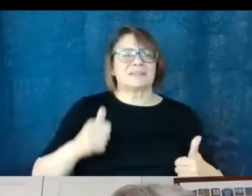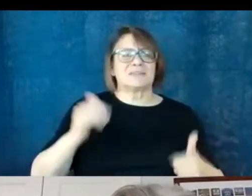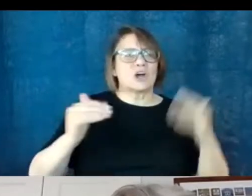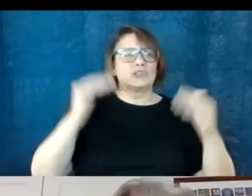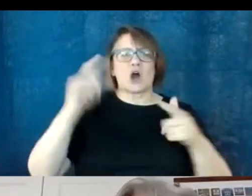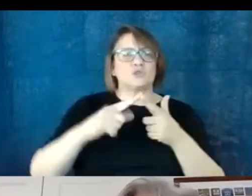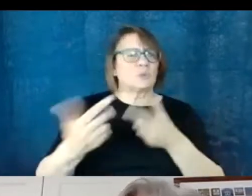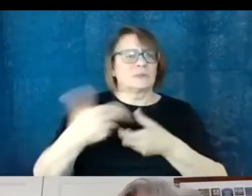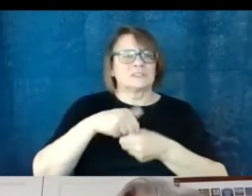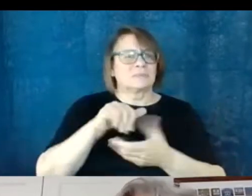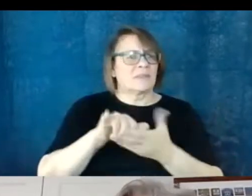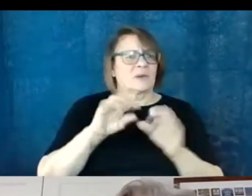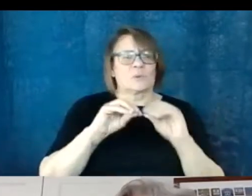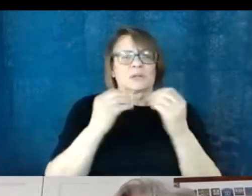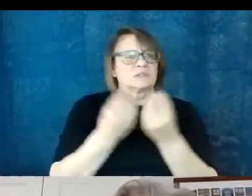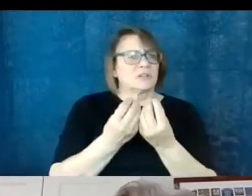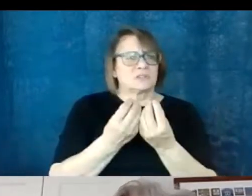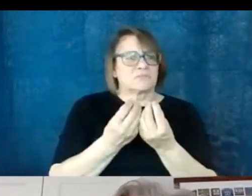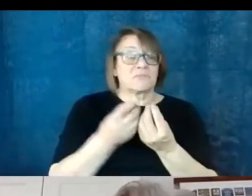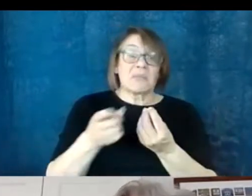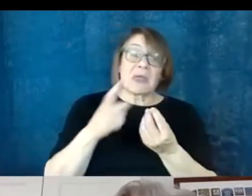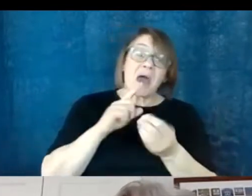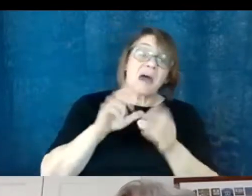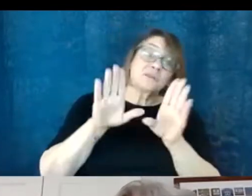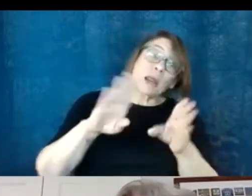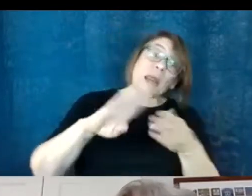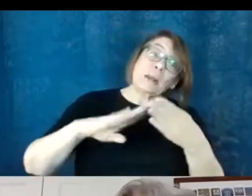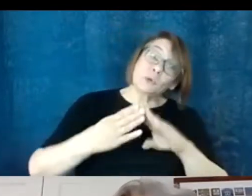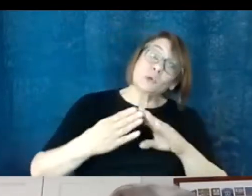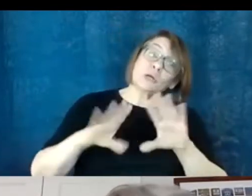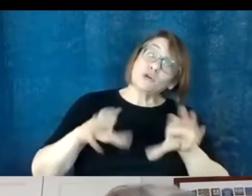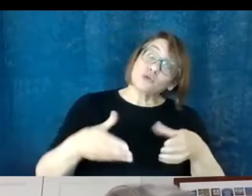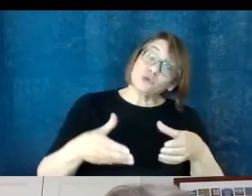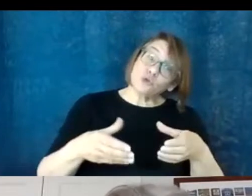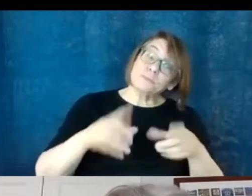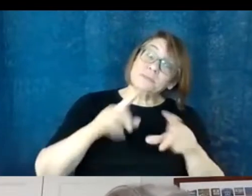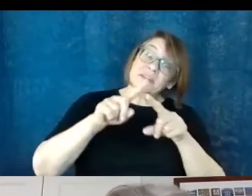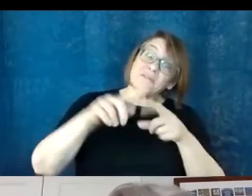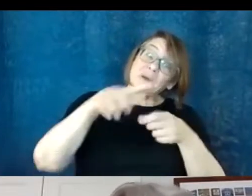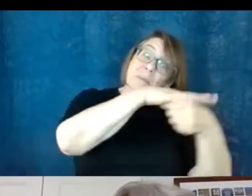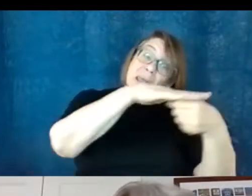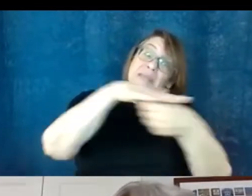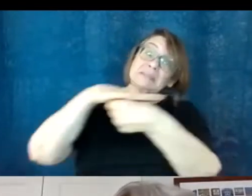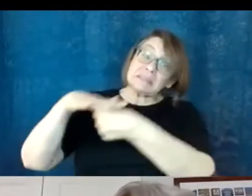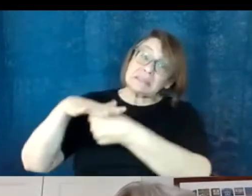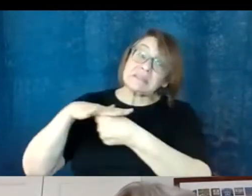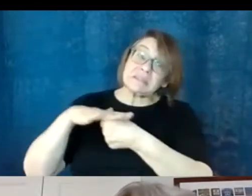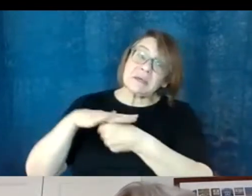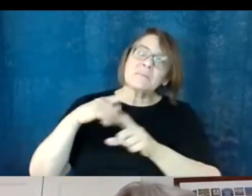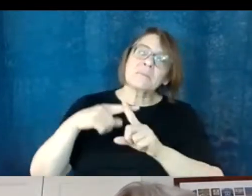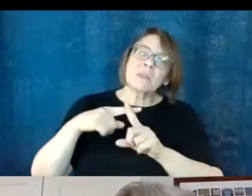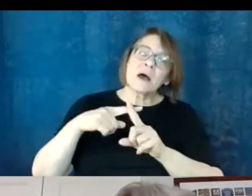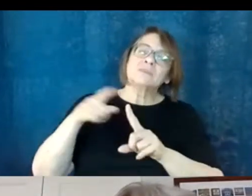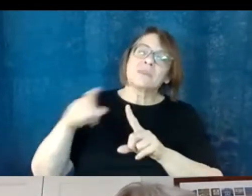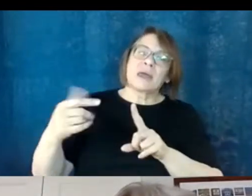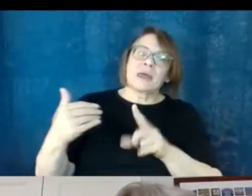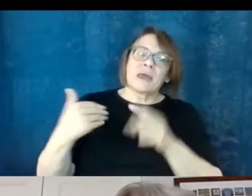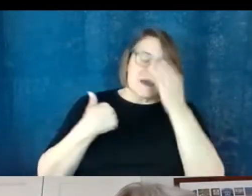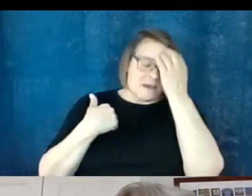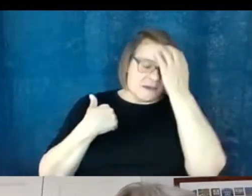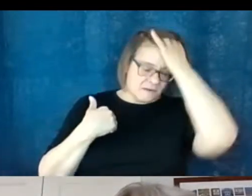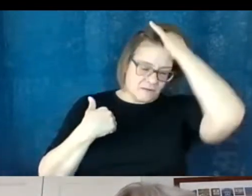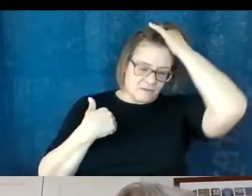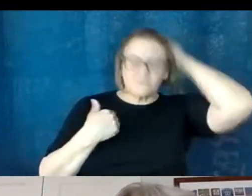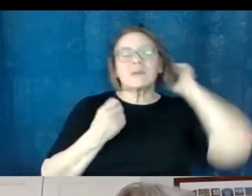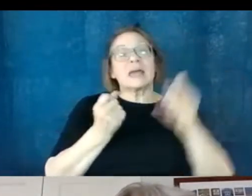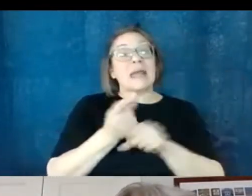in that organization, and they have some really good community groups in different places, in addition to having an